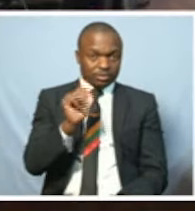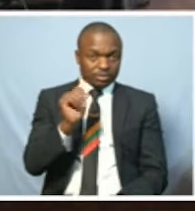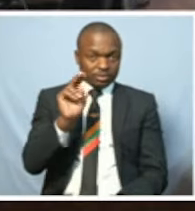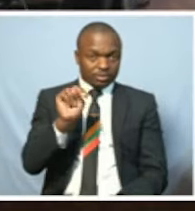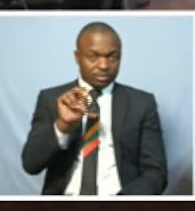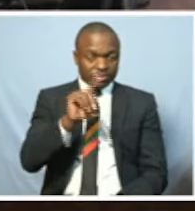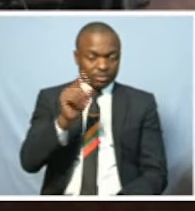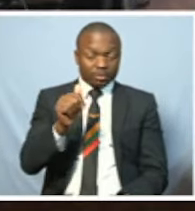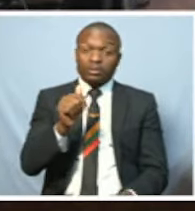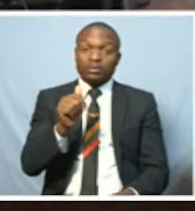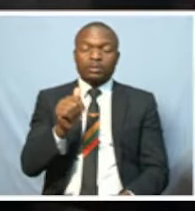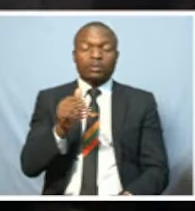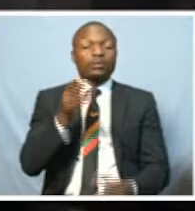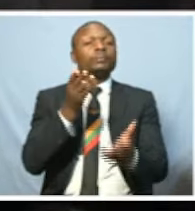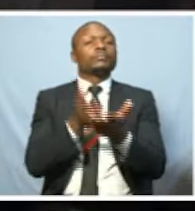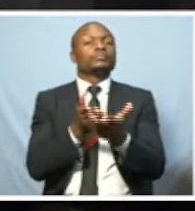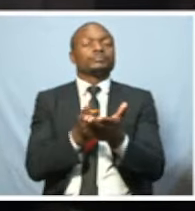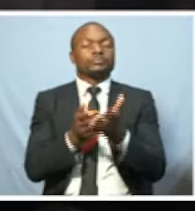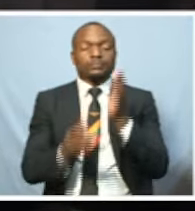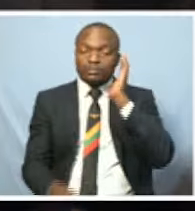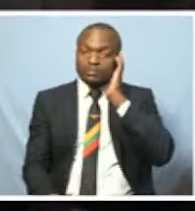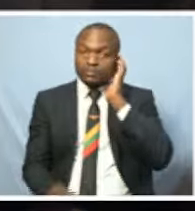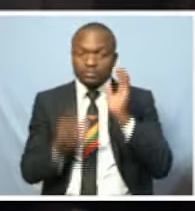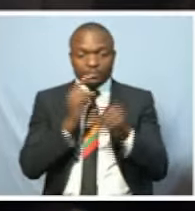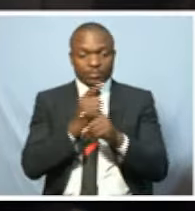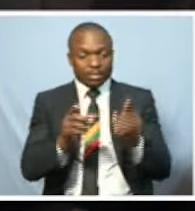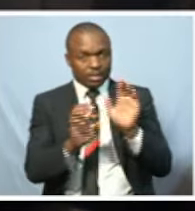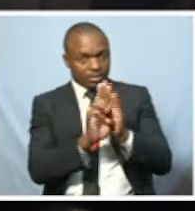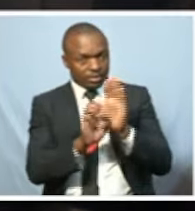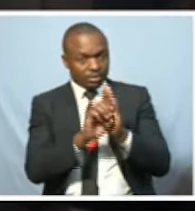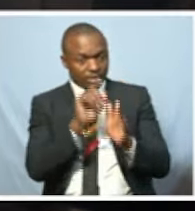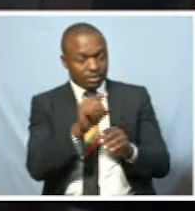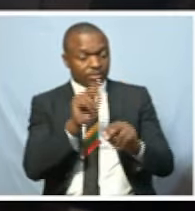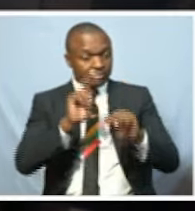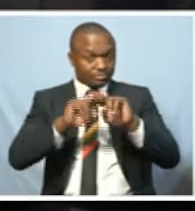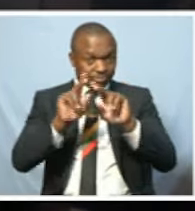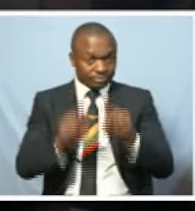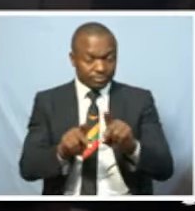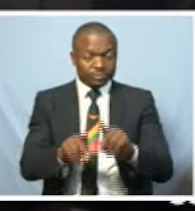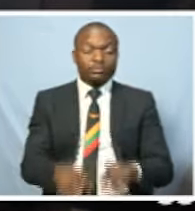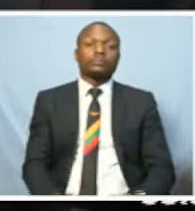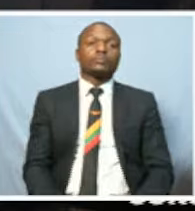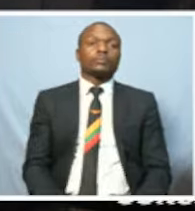Well, this will just be an example for you, Chair, just to